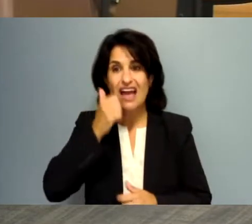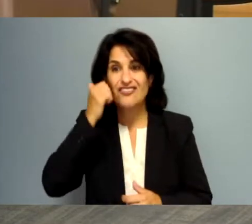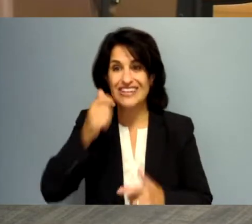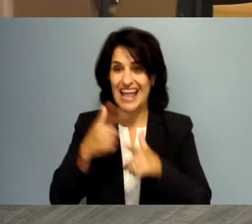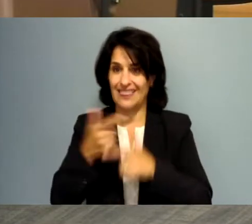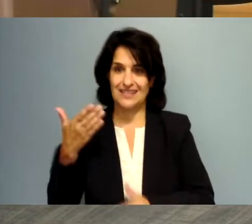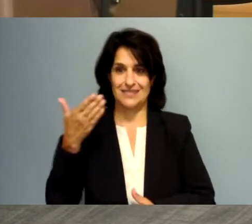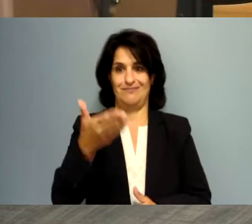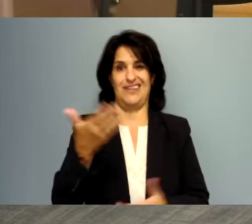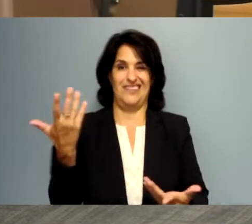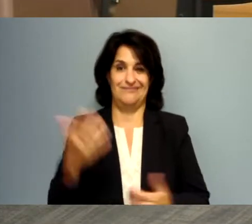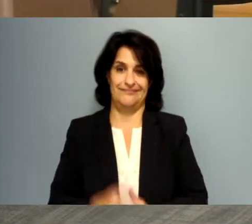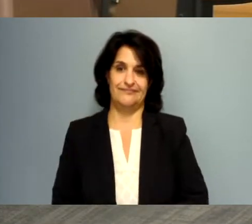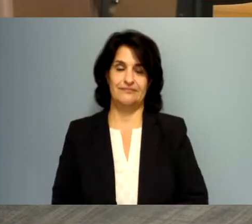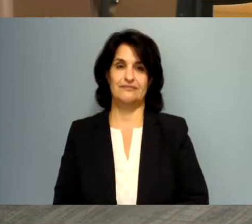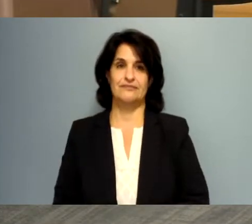officer.